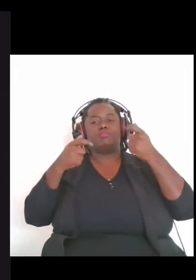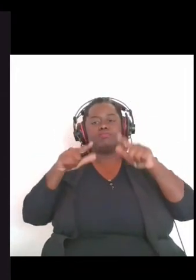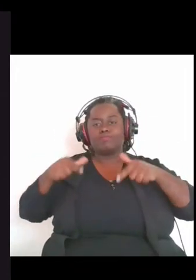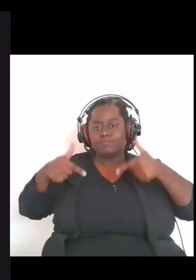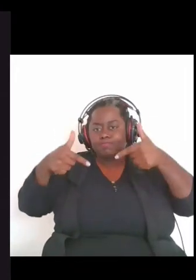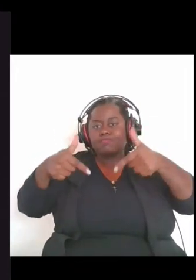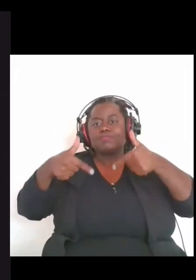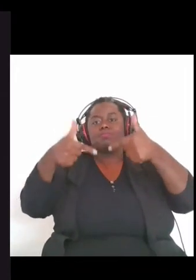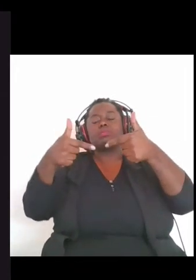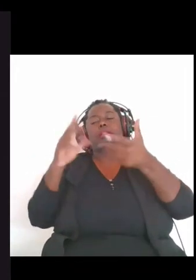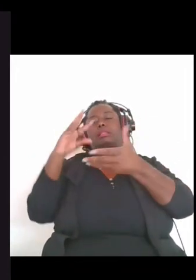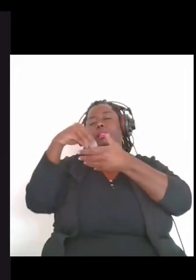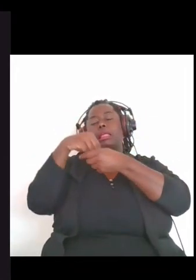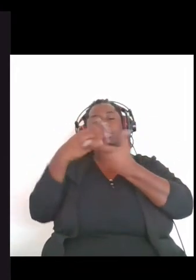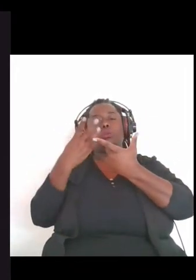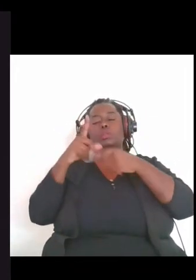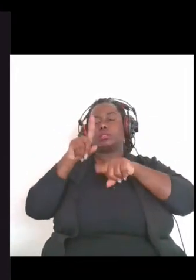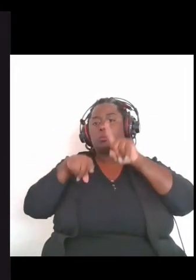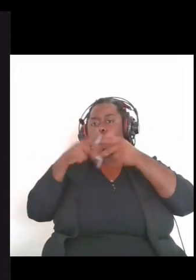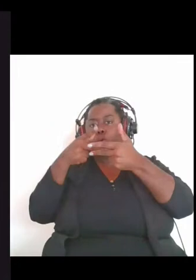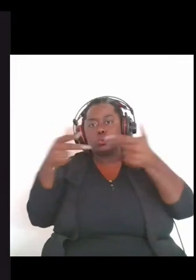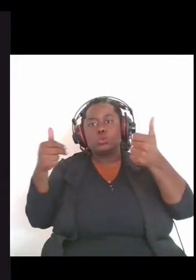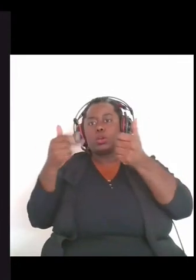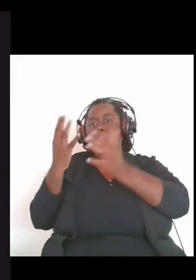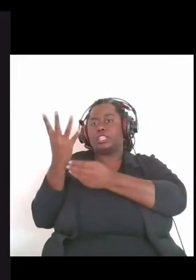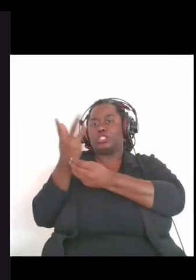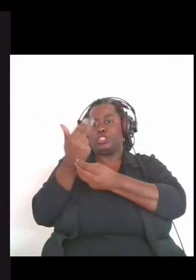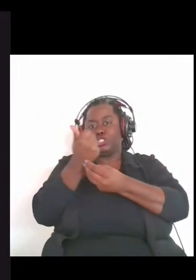production foreign